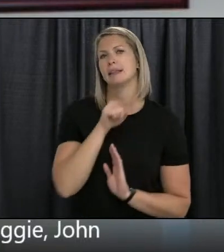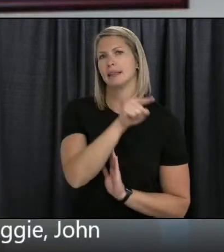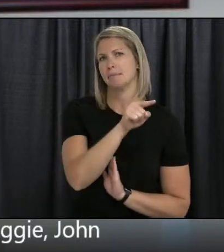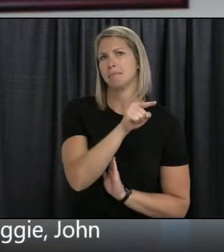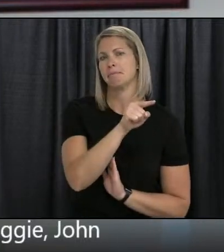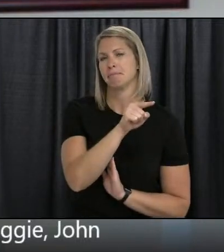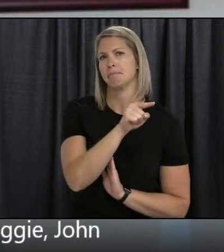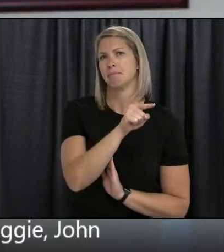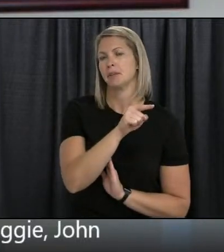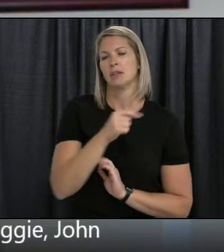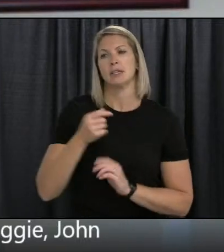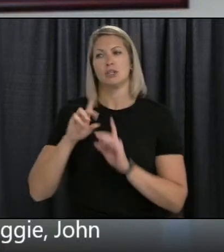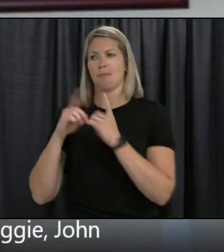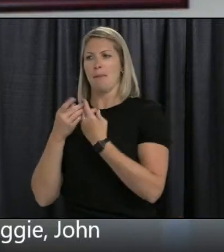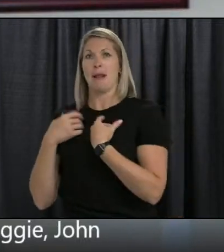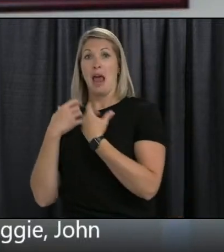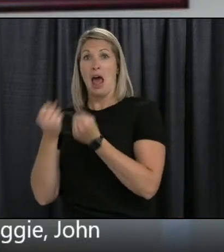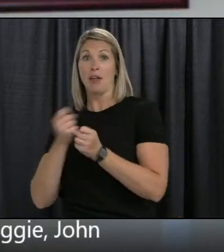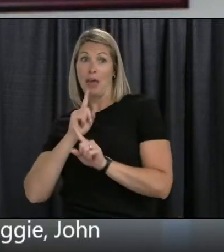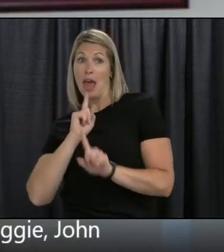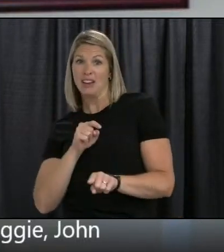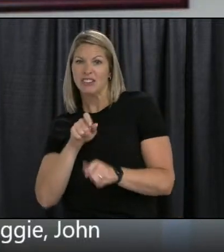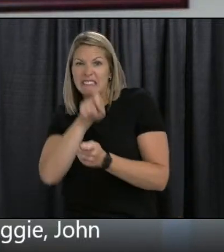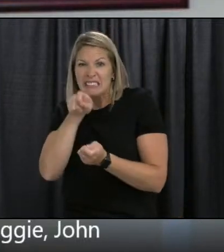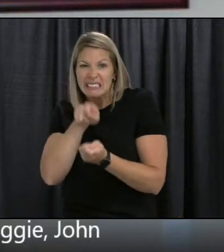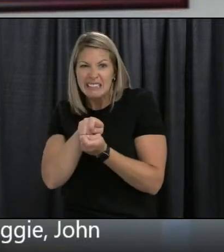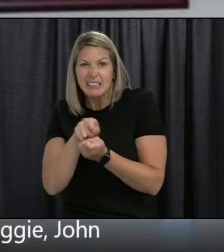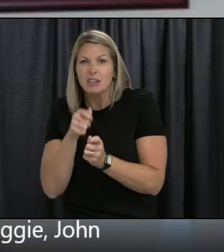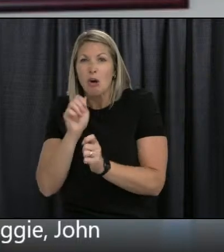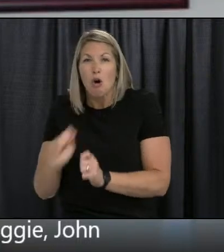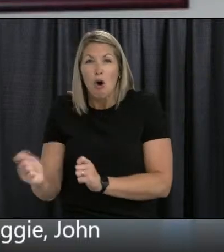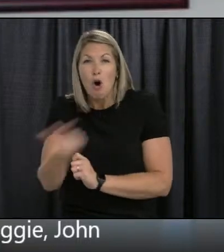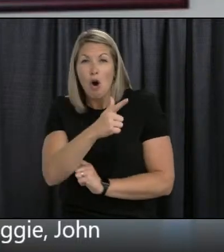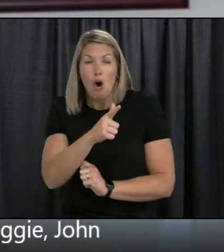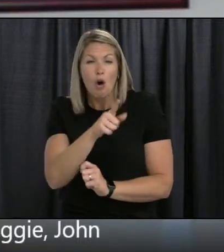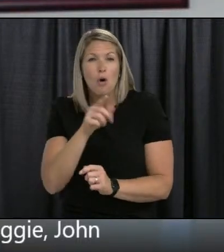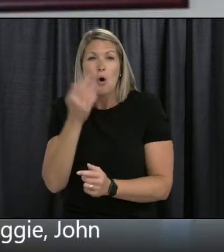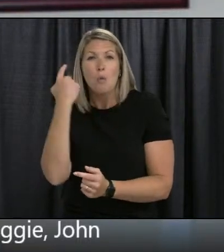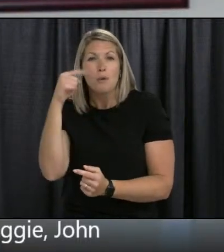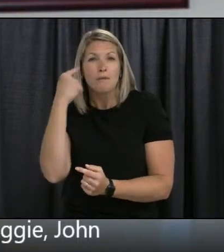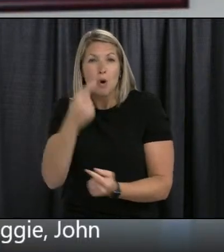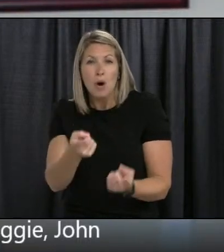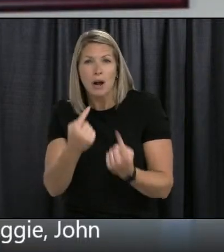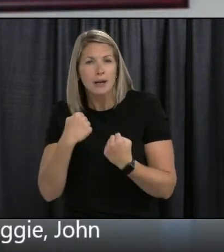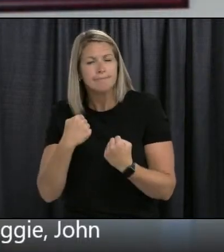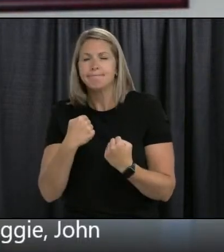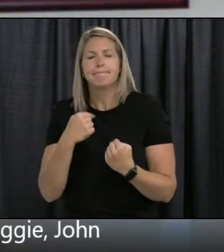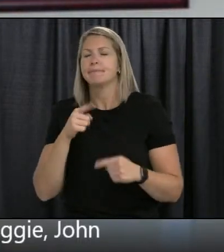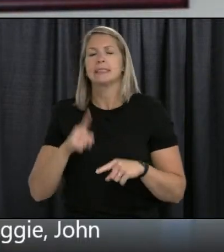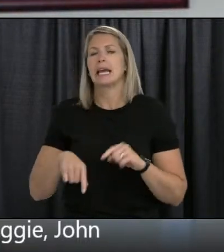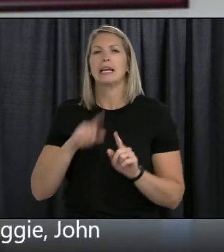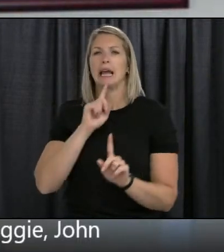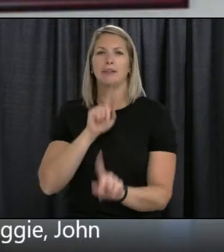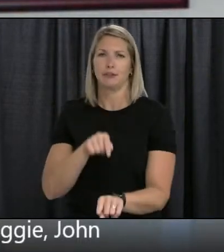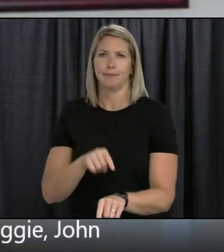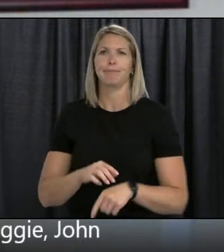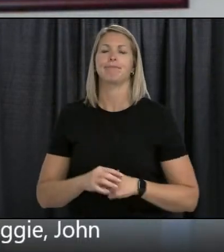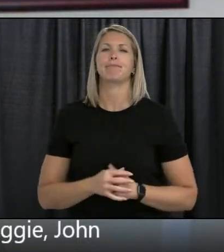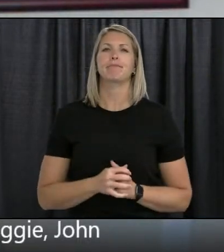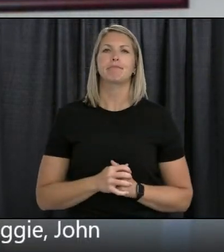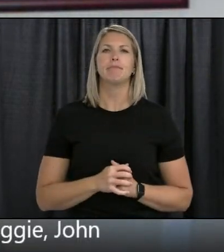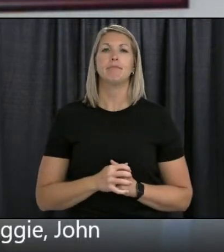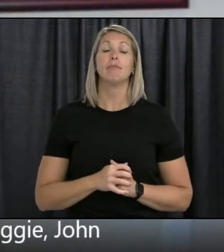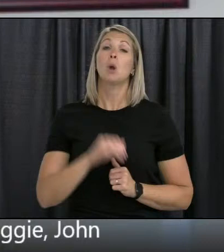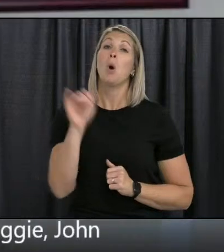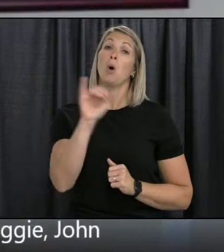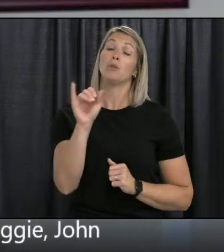We're not in a position to adjudicate. The other piece about isolating workers or